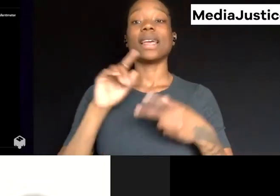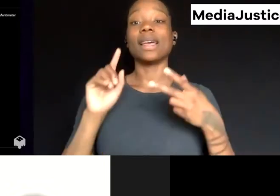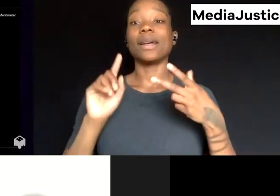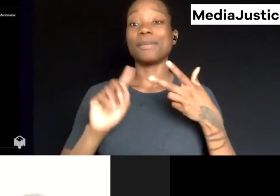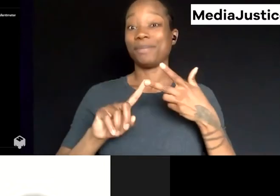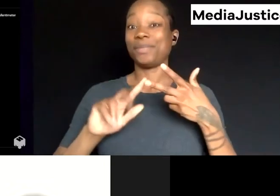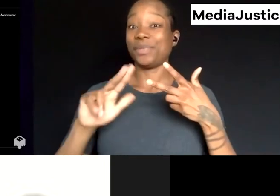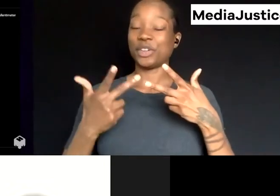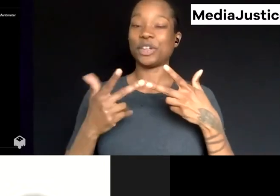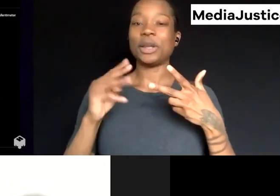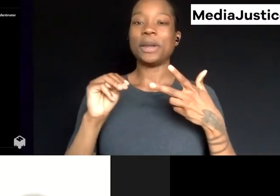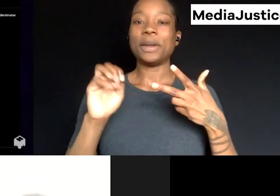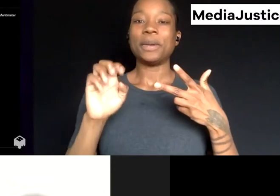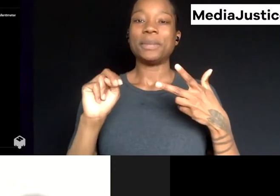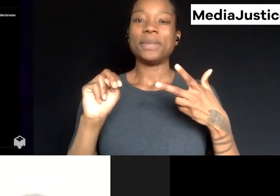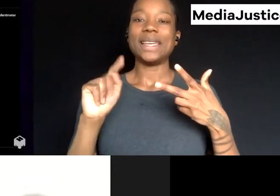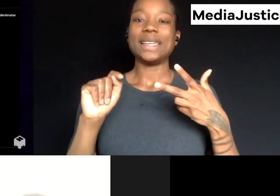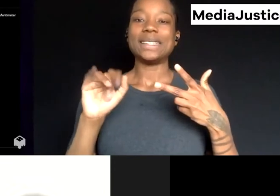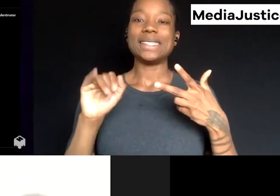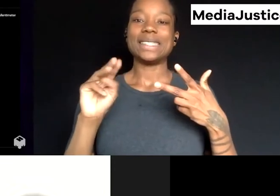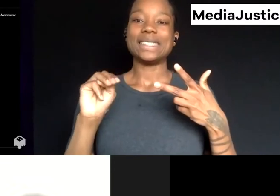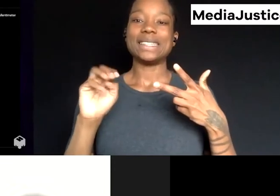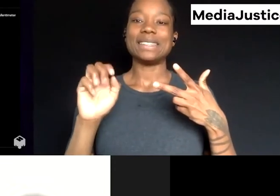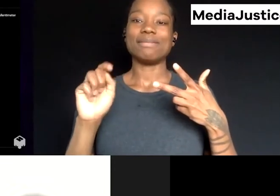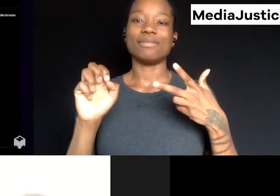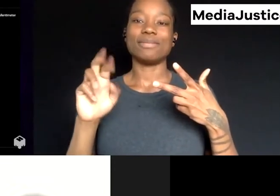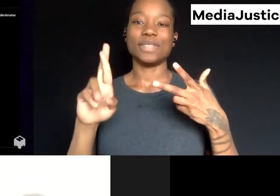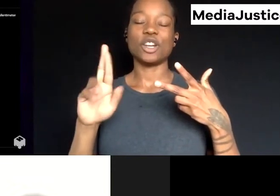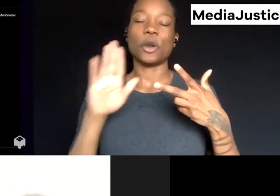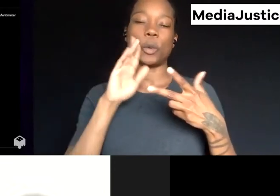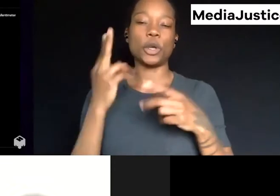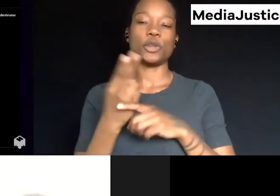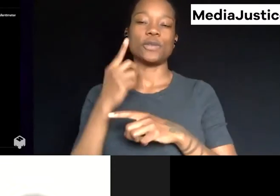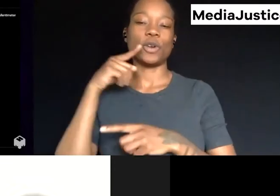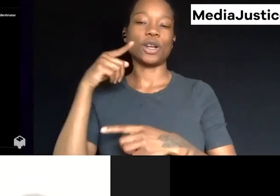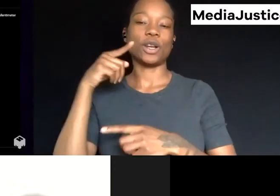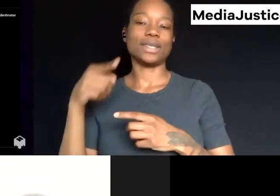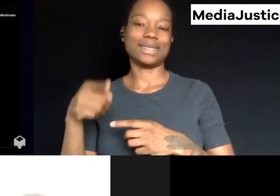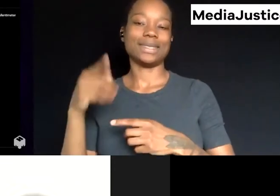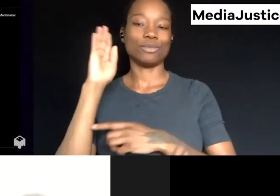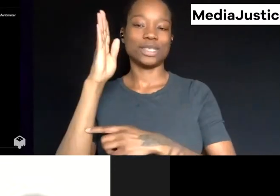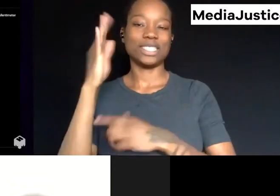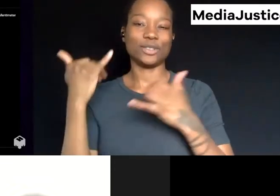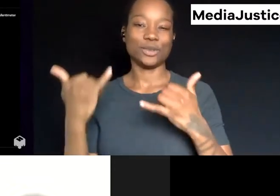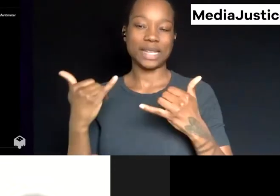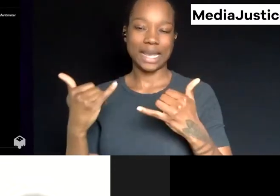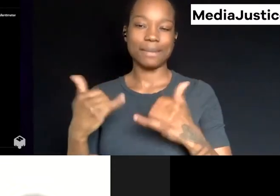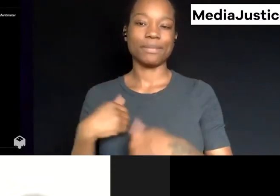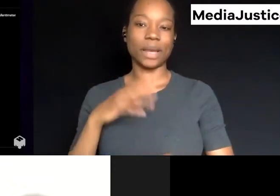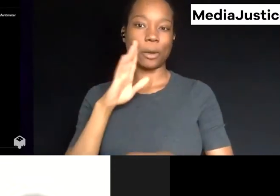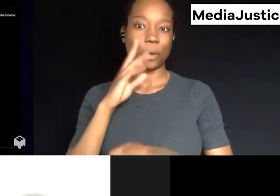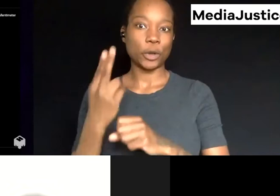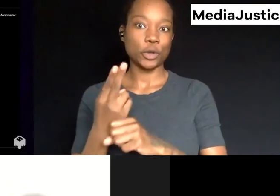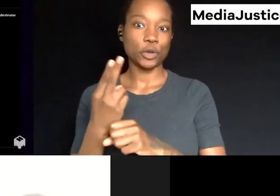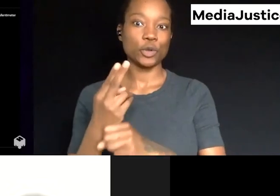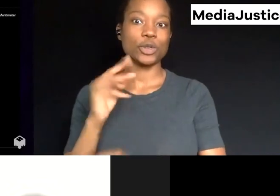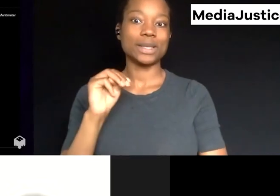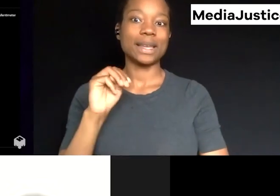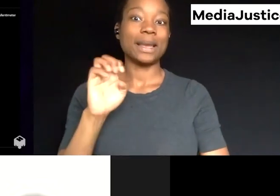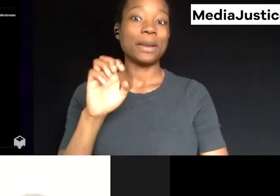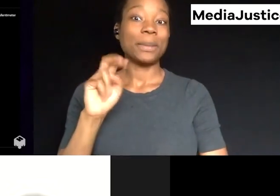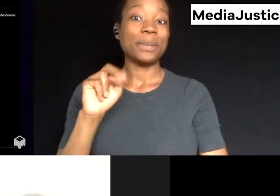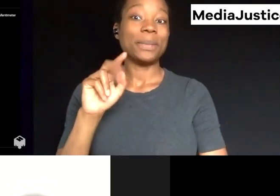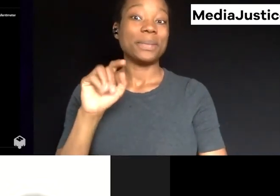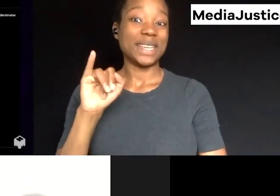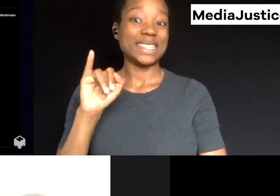tool that we'll be using for today's presentation. I'll actually be using Menti as well to collect responses from you